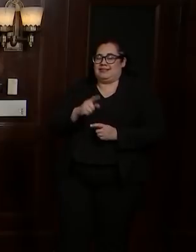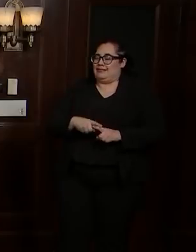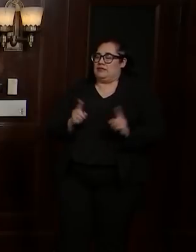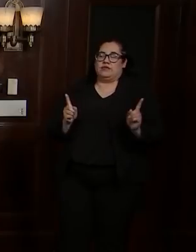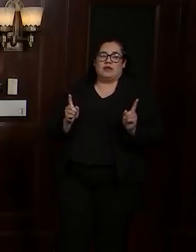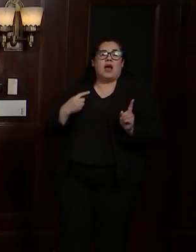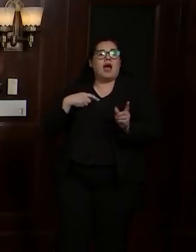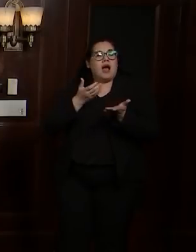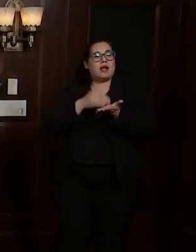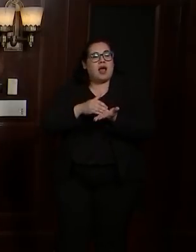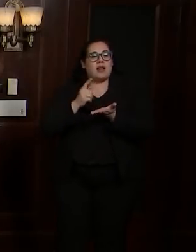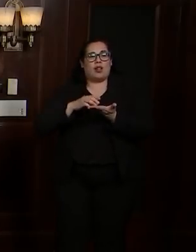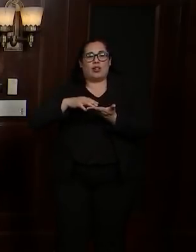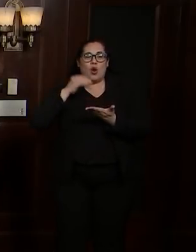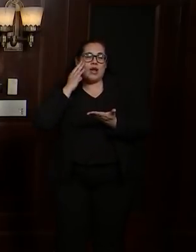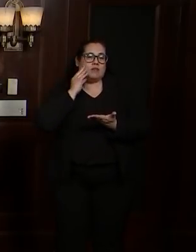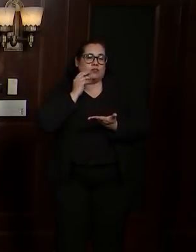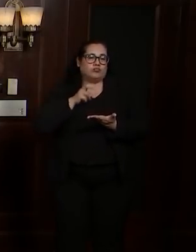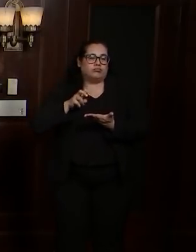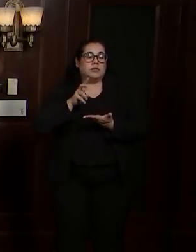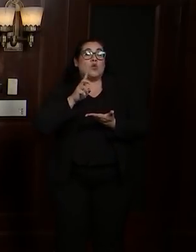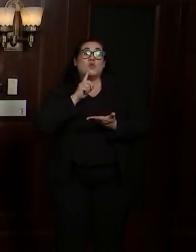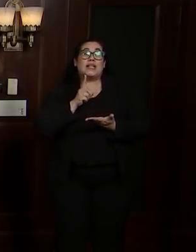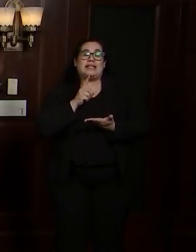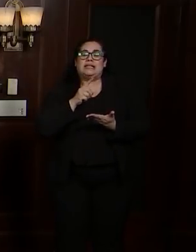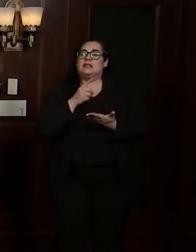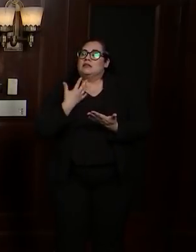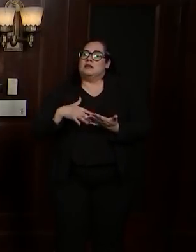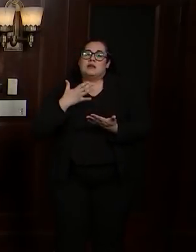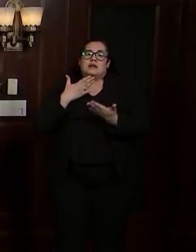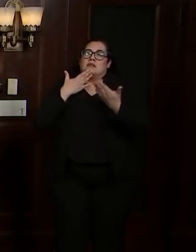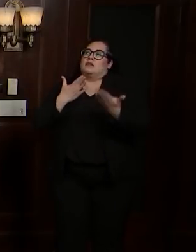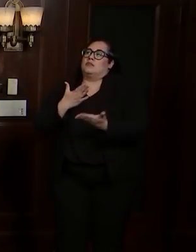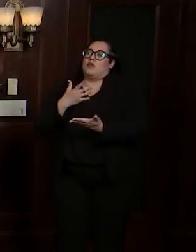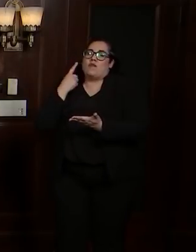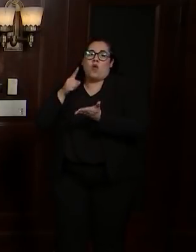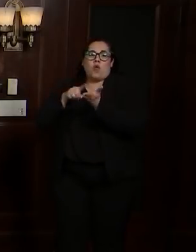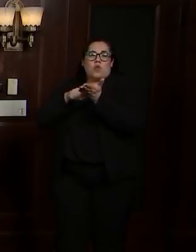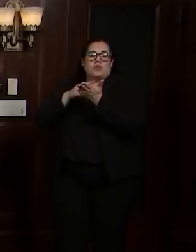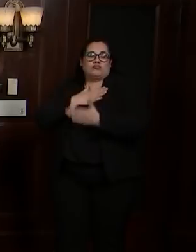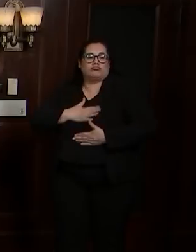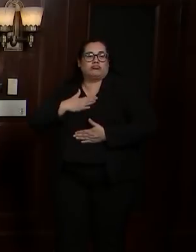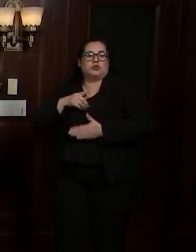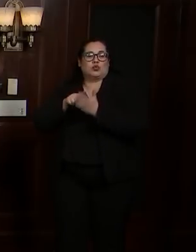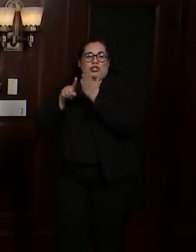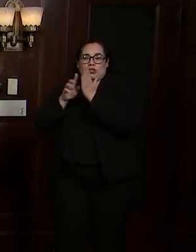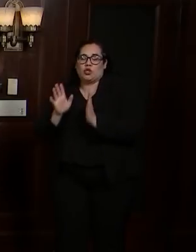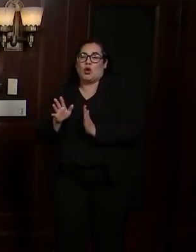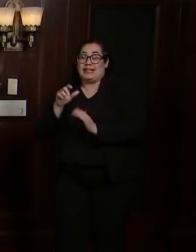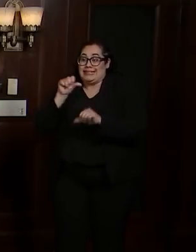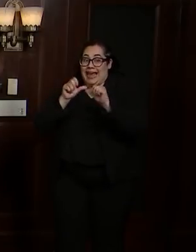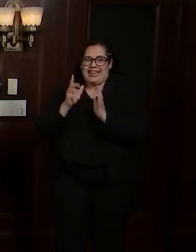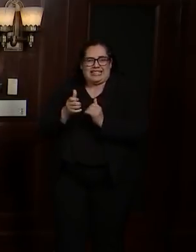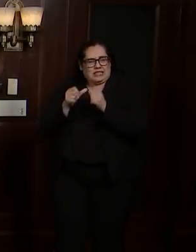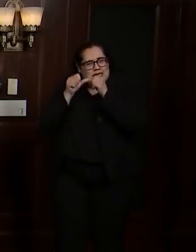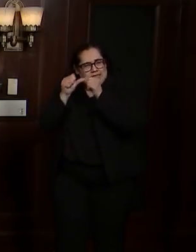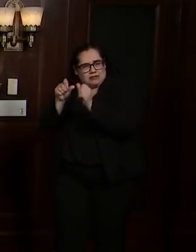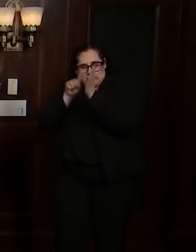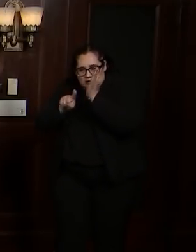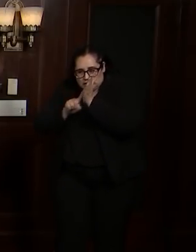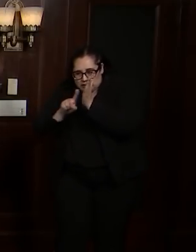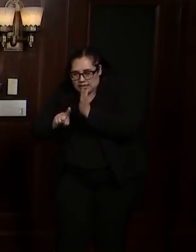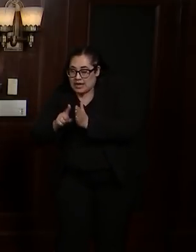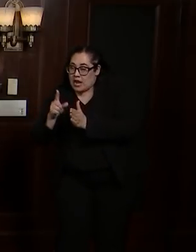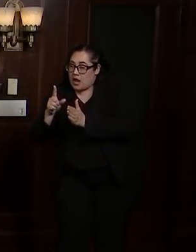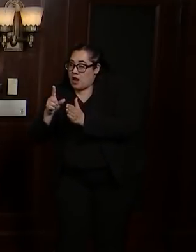And again, this is a learning journey, deep appreciation for the researchers and scientists that keep digging to get us good information so